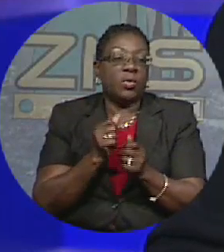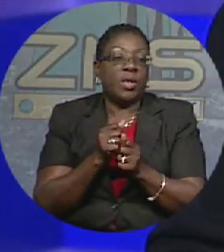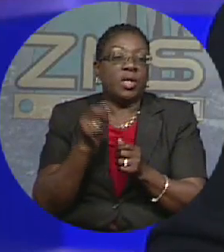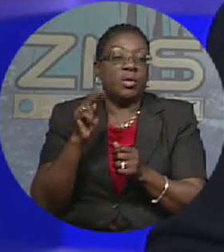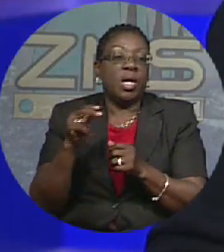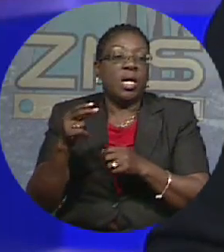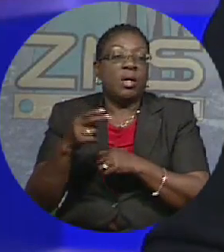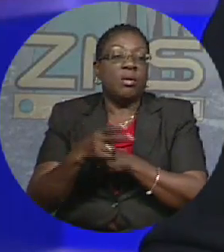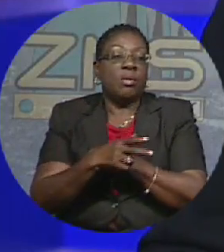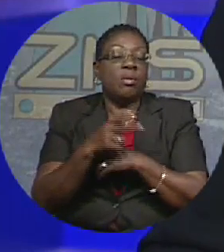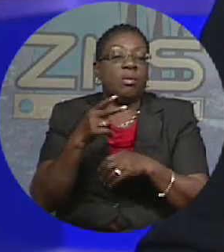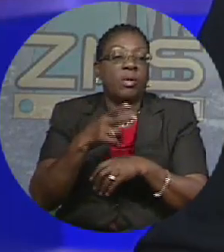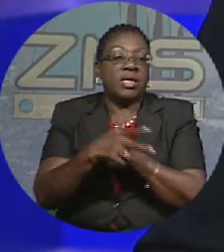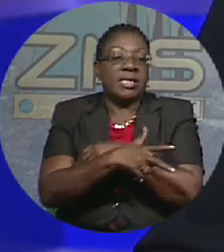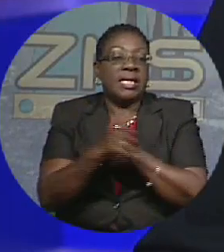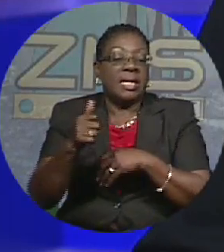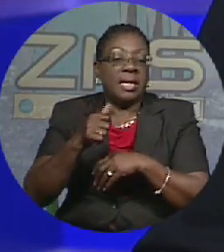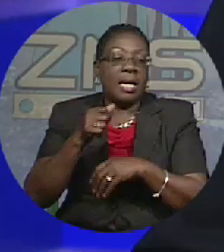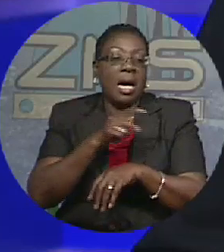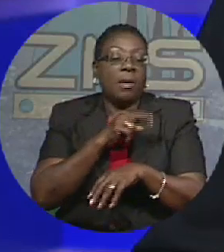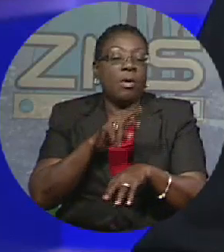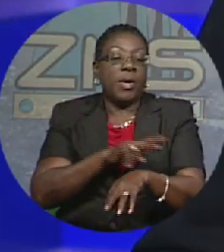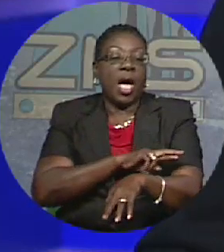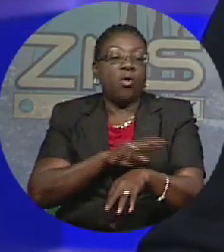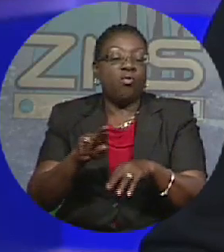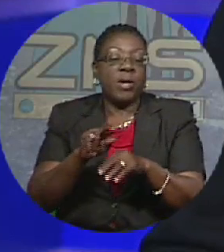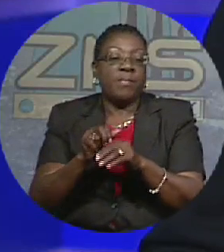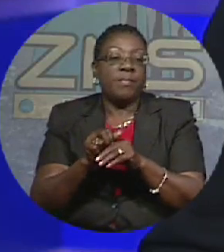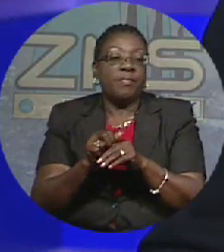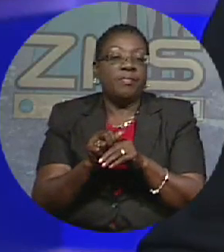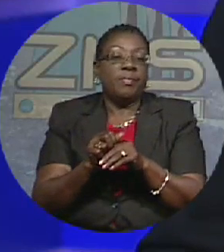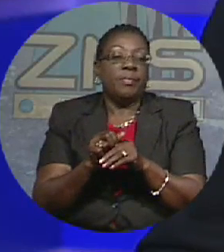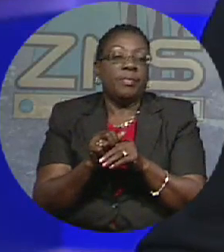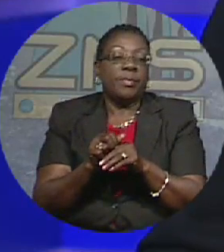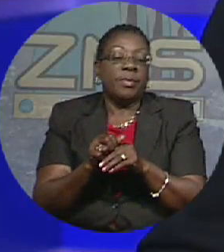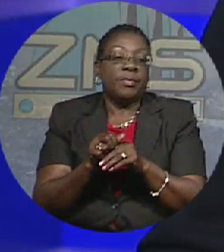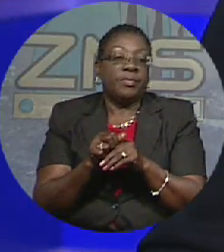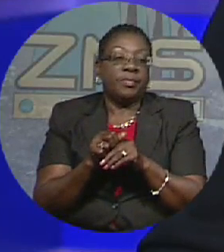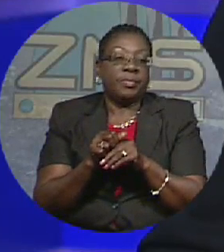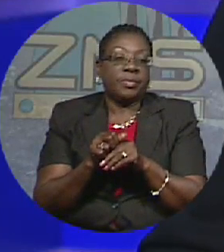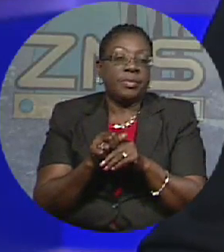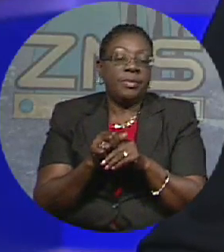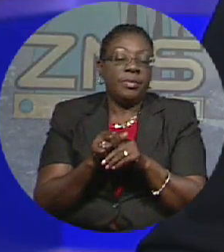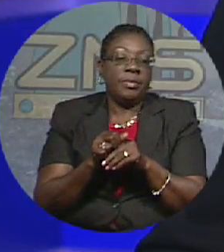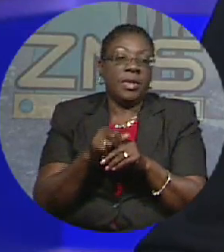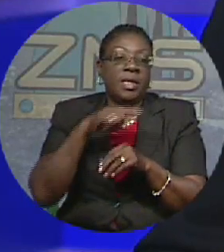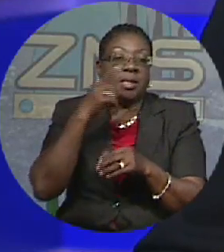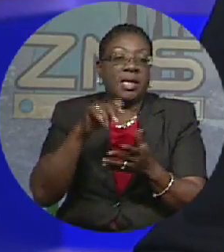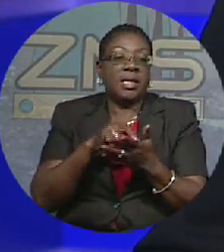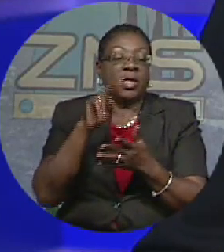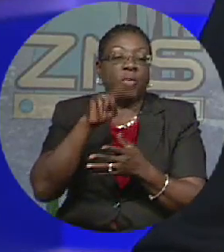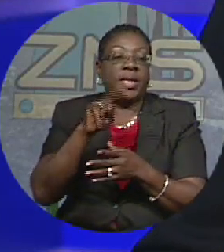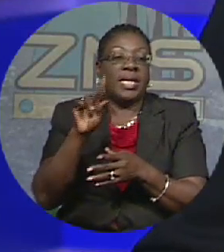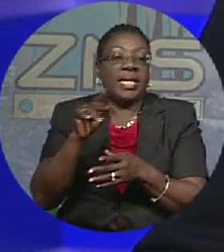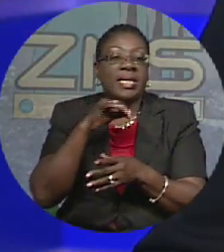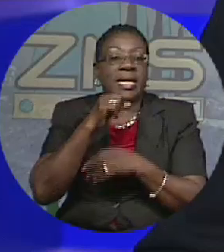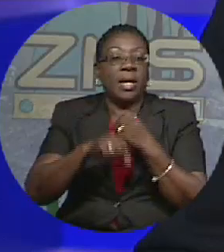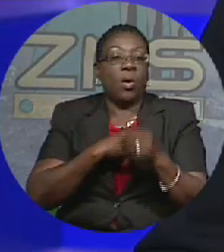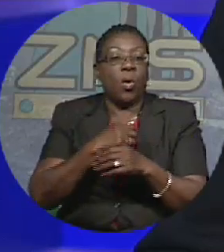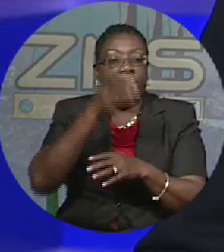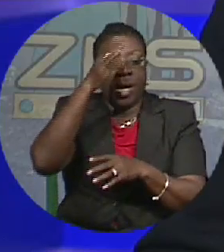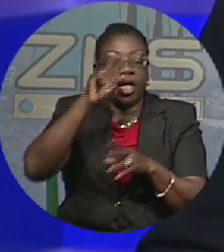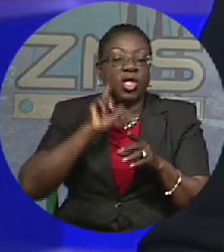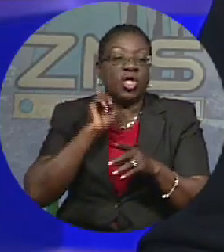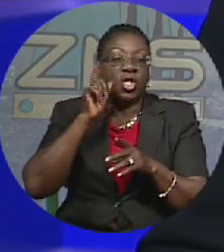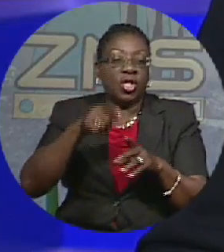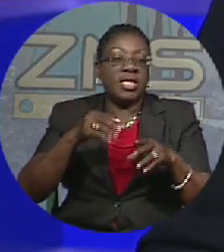armed robbery, and rape. During today's proceedings before Justice Carolina Bethel, lead prosecutor Raquel Wim said the 28-year-old should be given life in